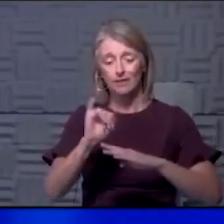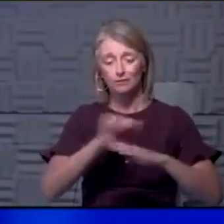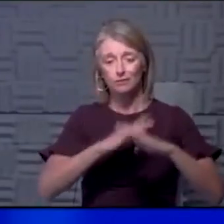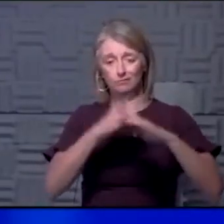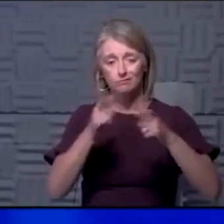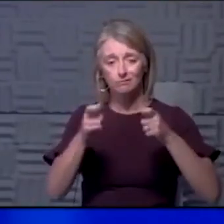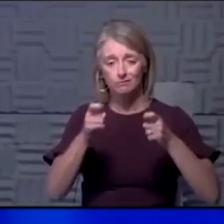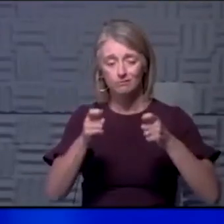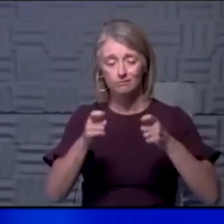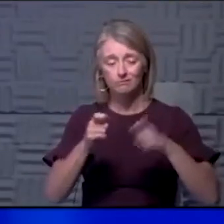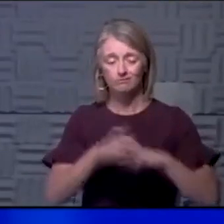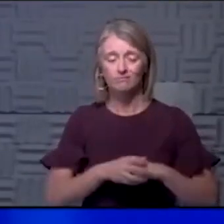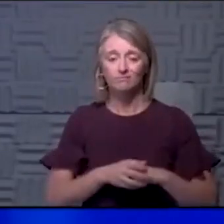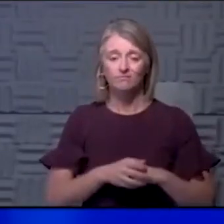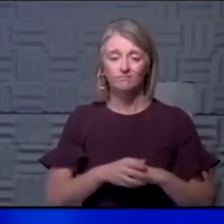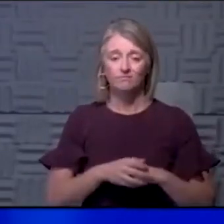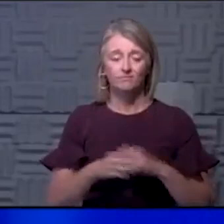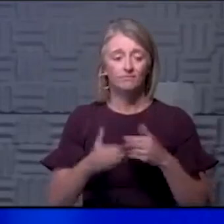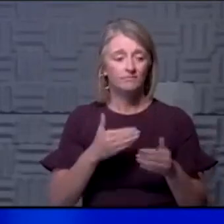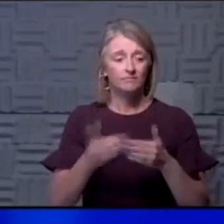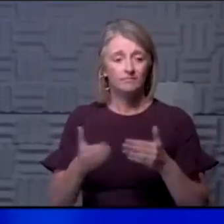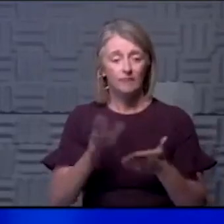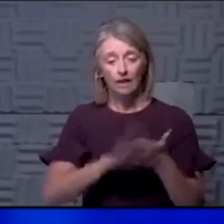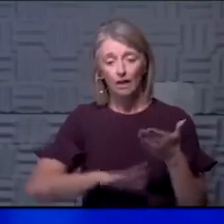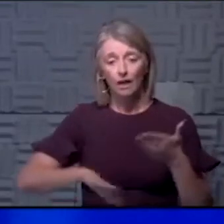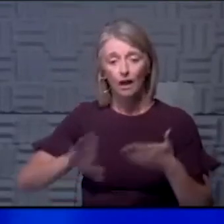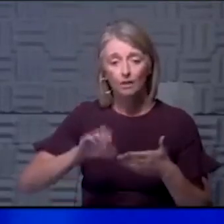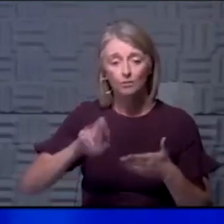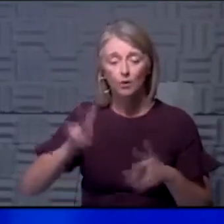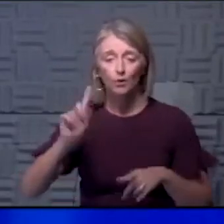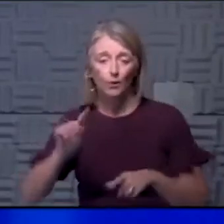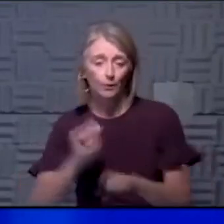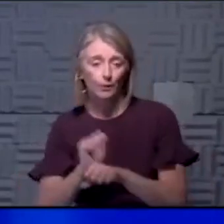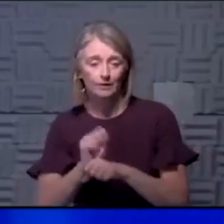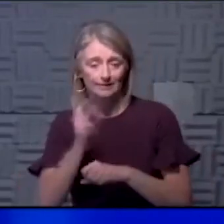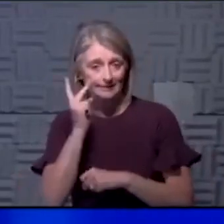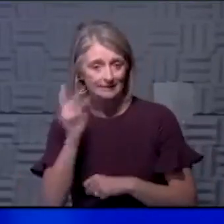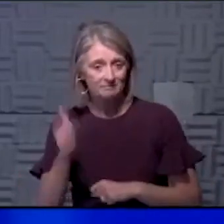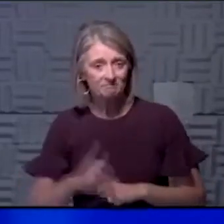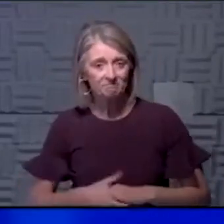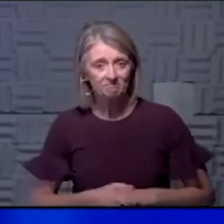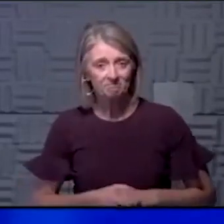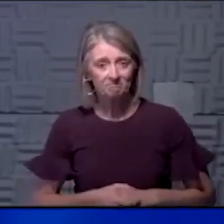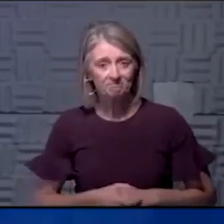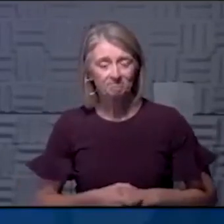which go with you wherever you are, whether you've gone back to college or you're going to work. We'll see you tomorrow.